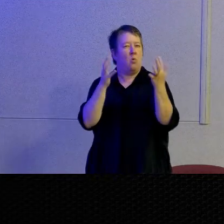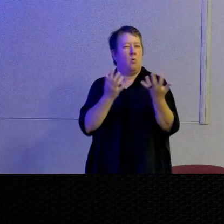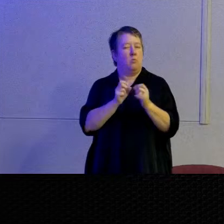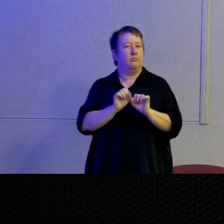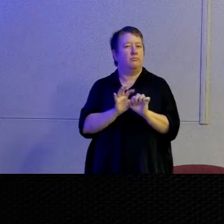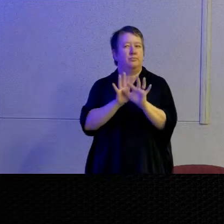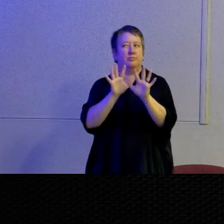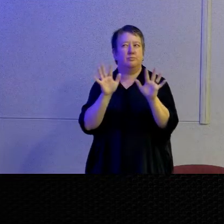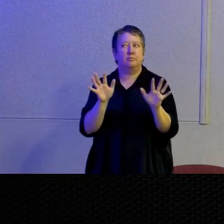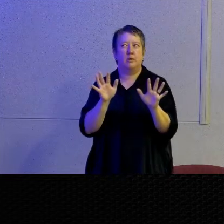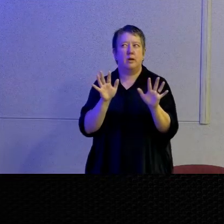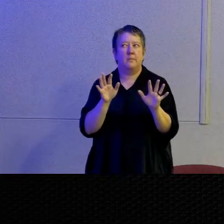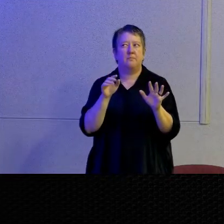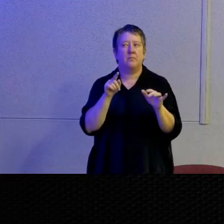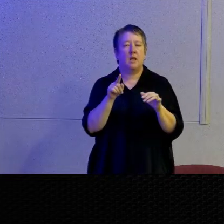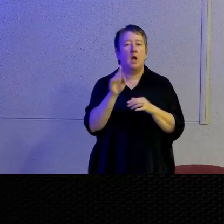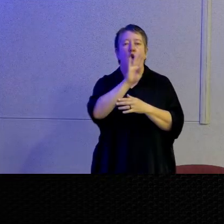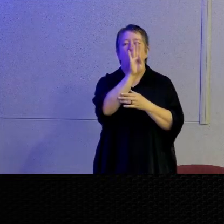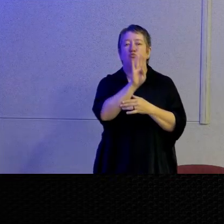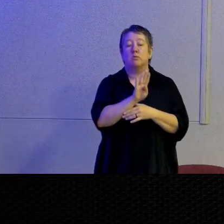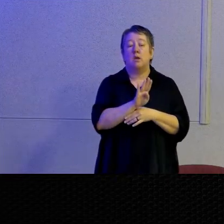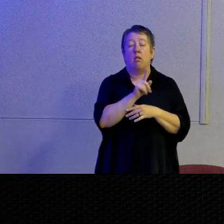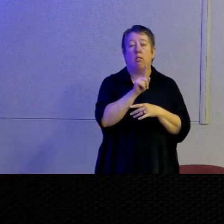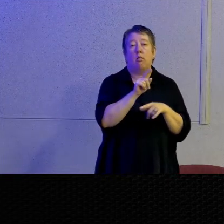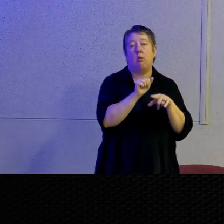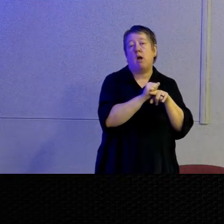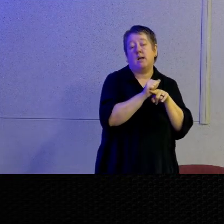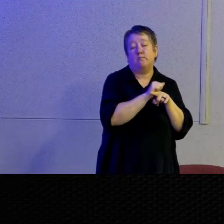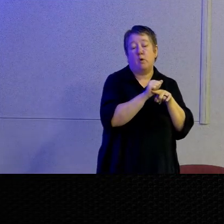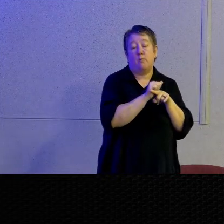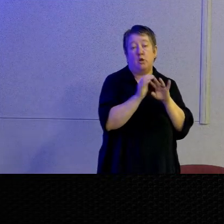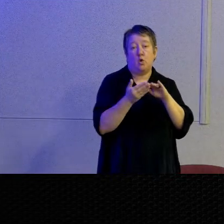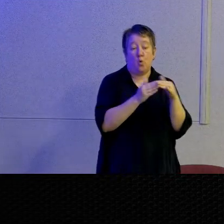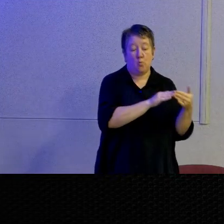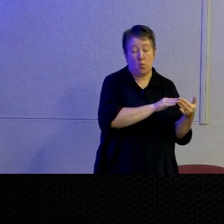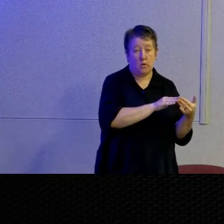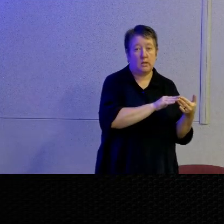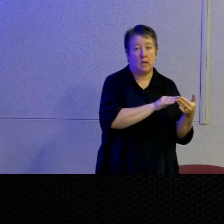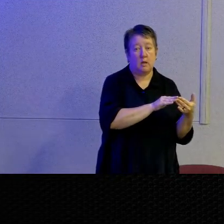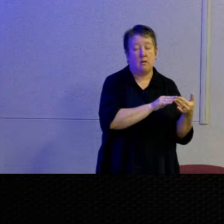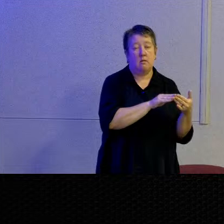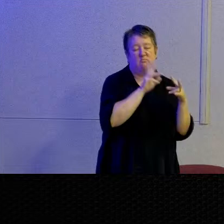There's experimental community in Brazil, of course, but there's also, they have a strong